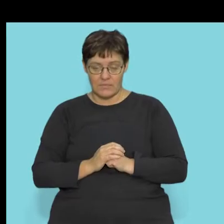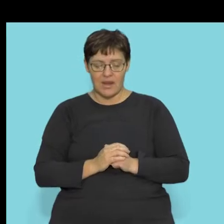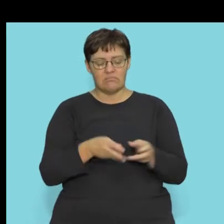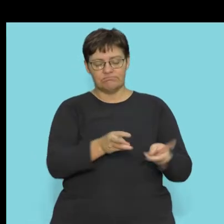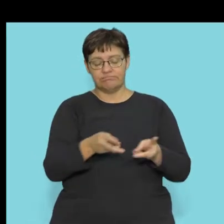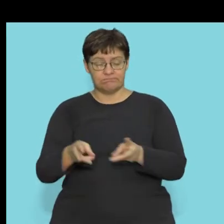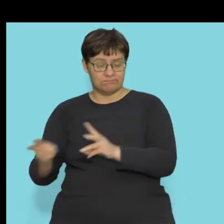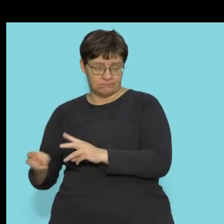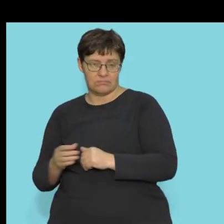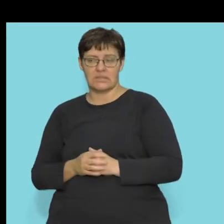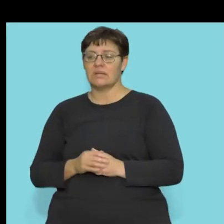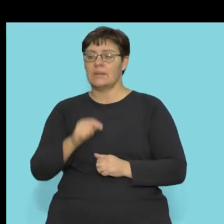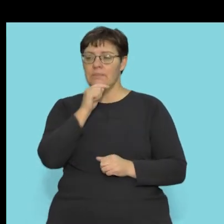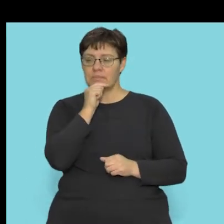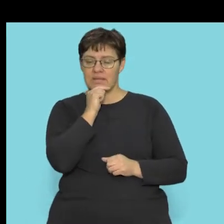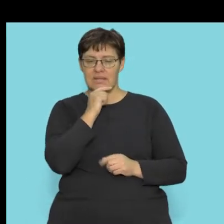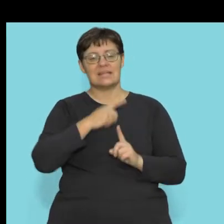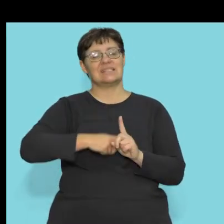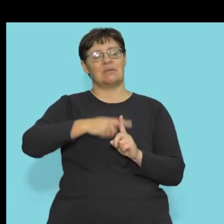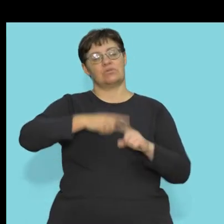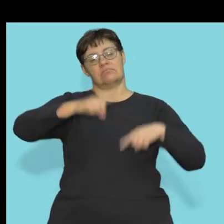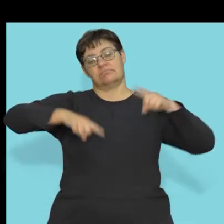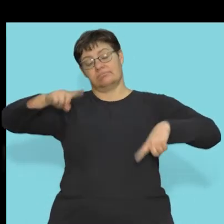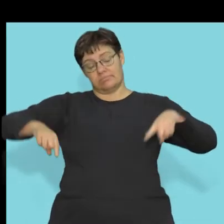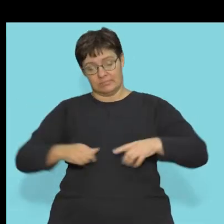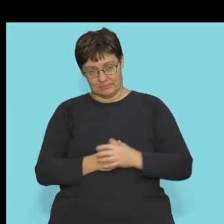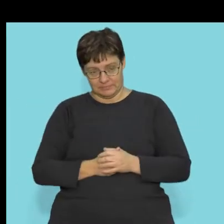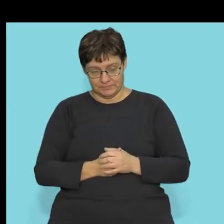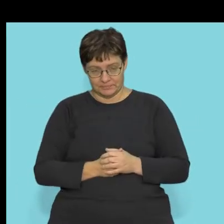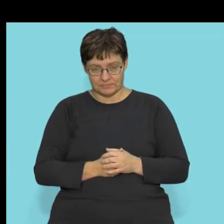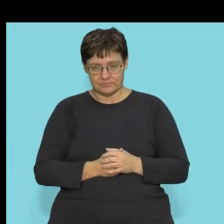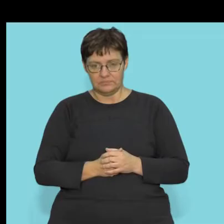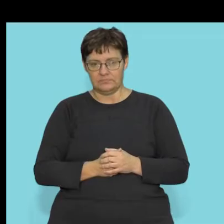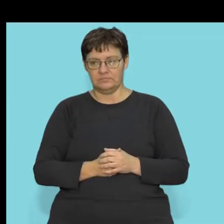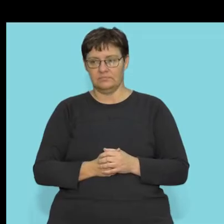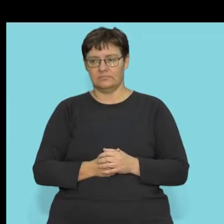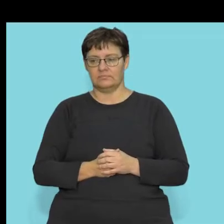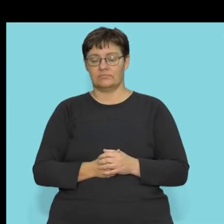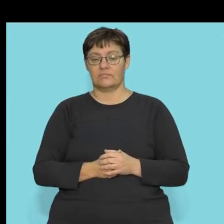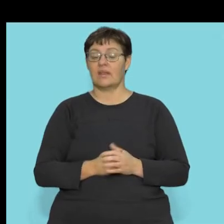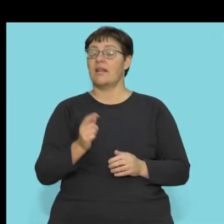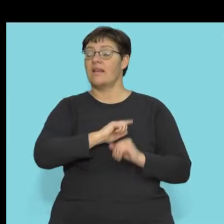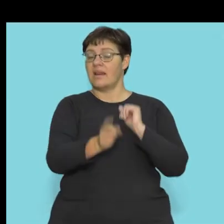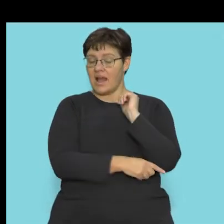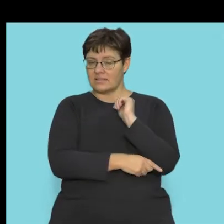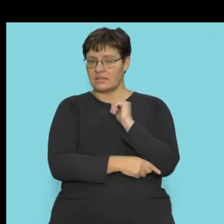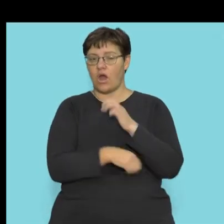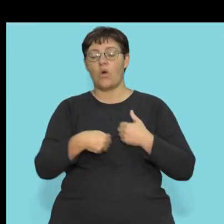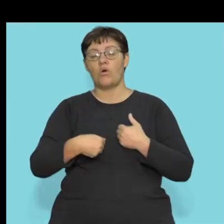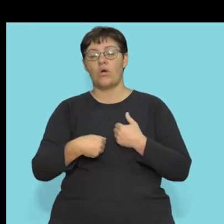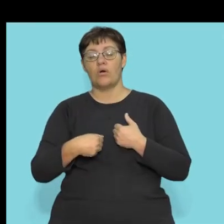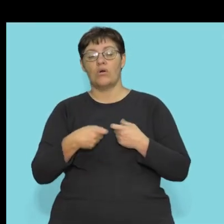different treatments, and in this case, it is the different temperatures if you think about it as a variable. And finally, the